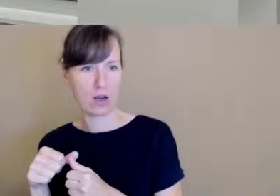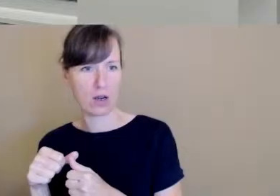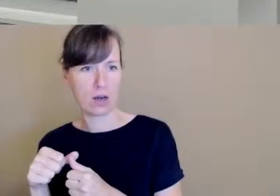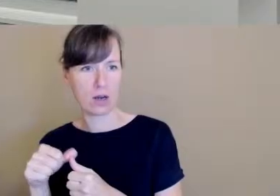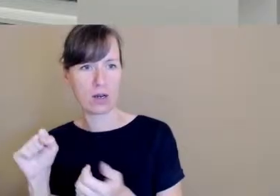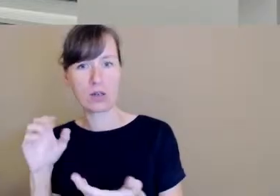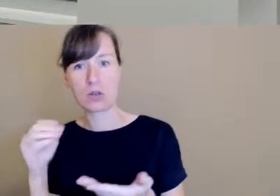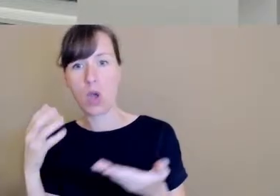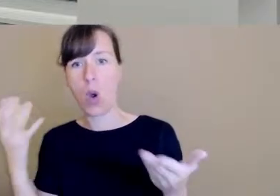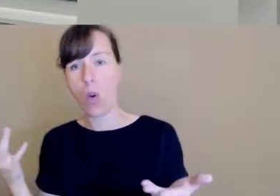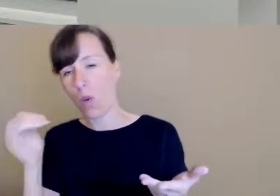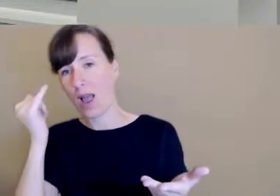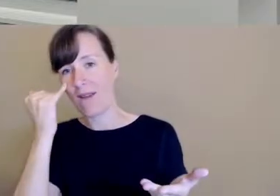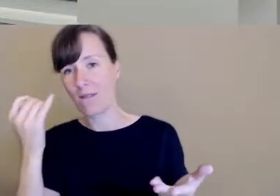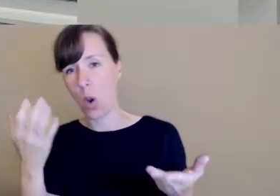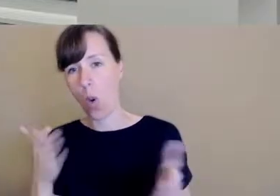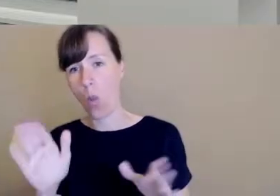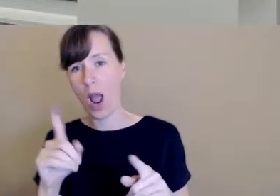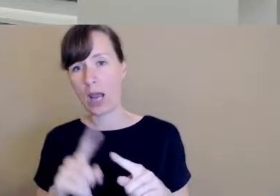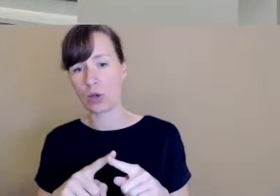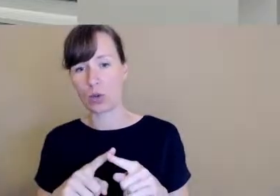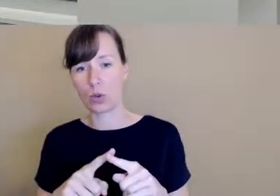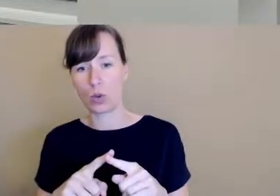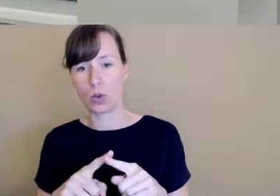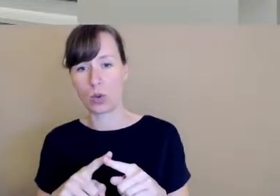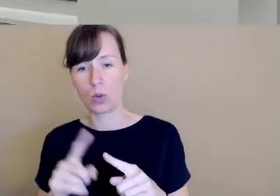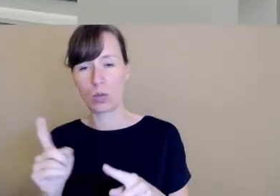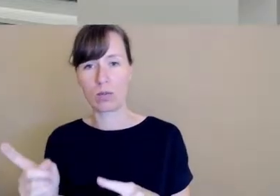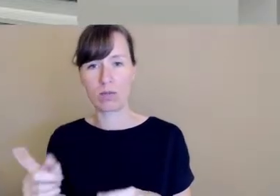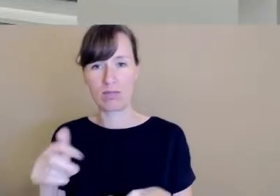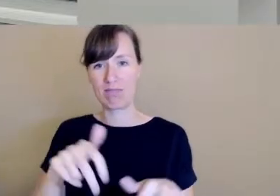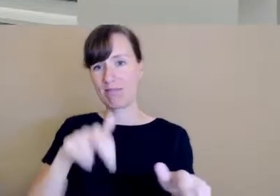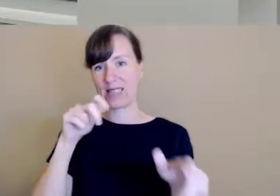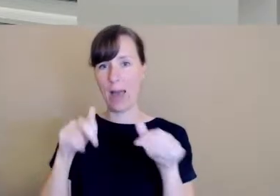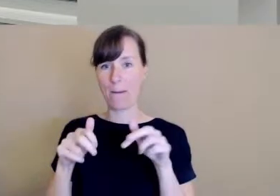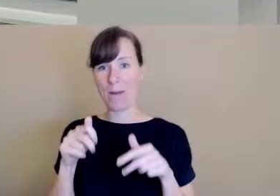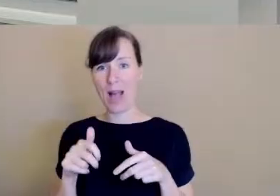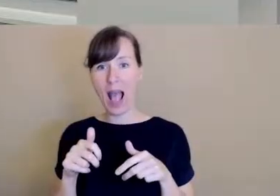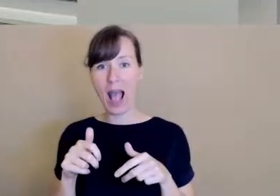So if there is a way to step this back rather than trying to, you're